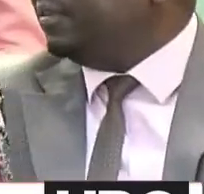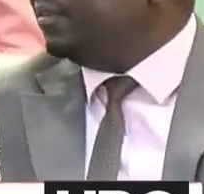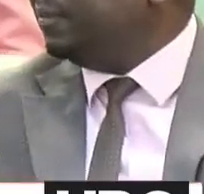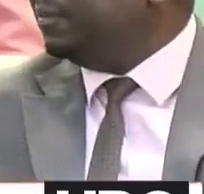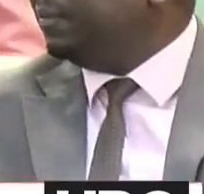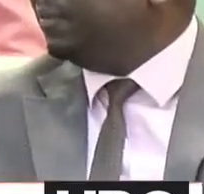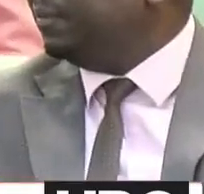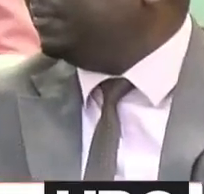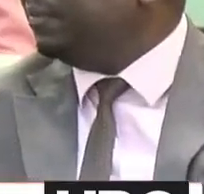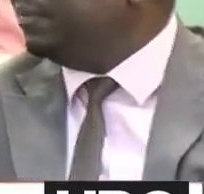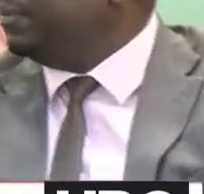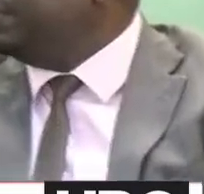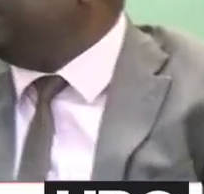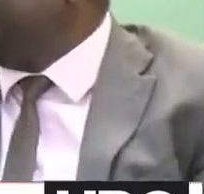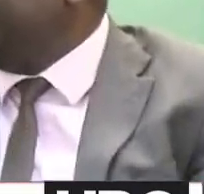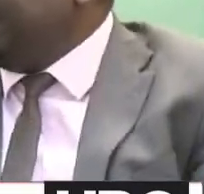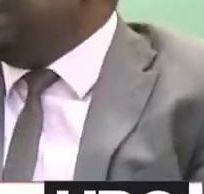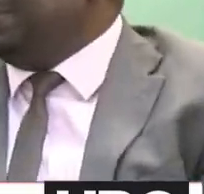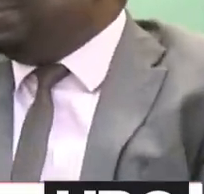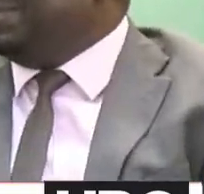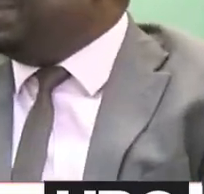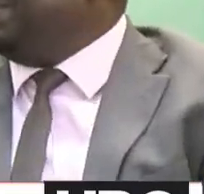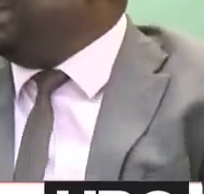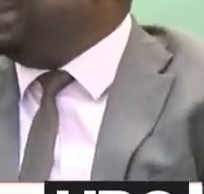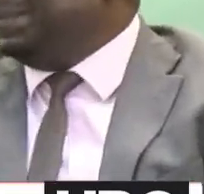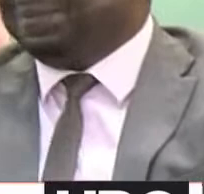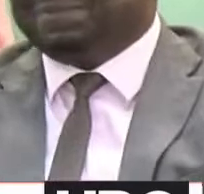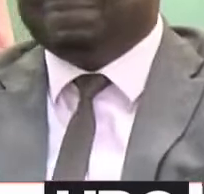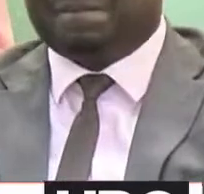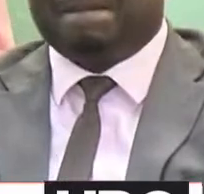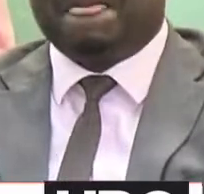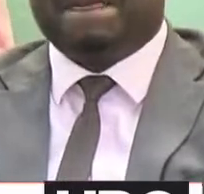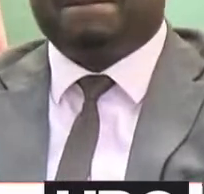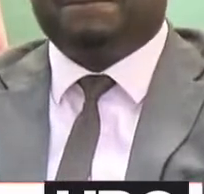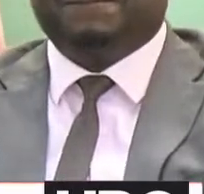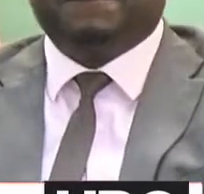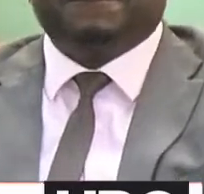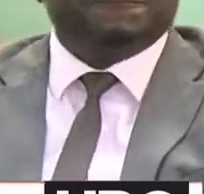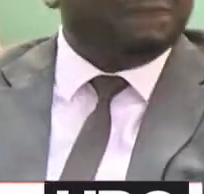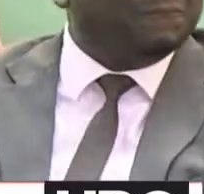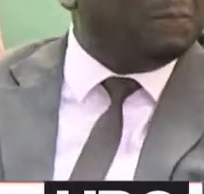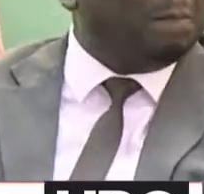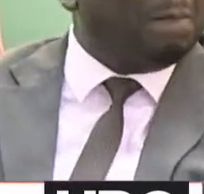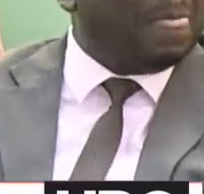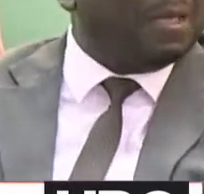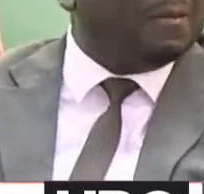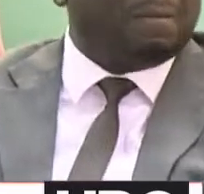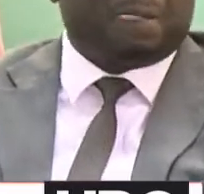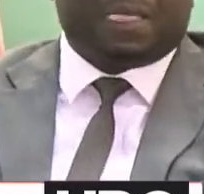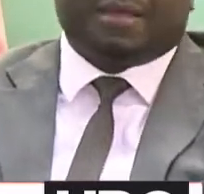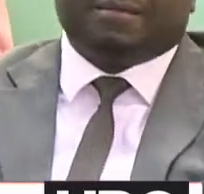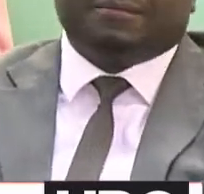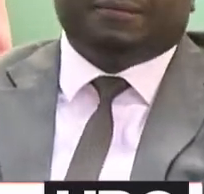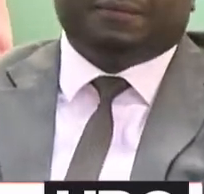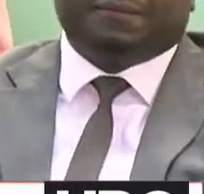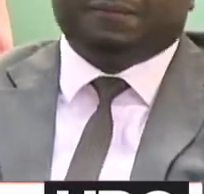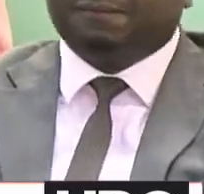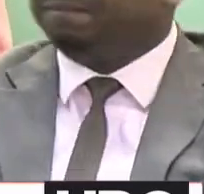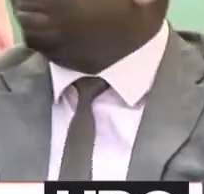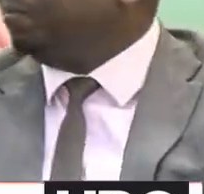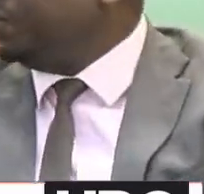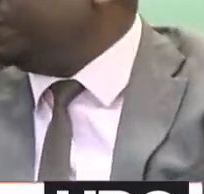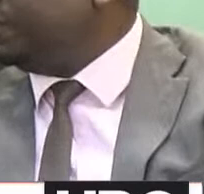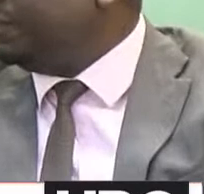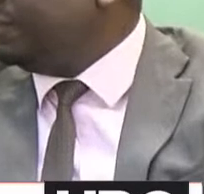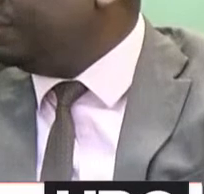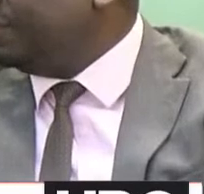speaker pdm is going to be operated at a local level and if there is no coordination